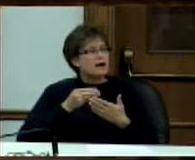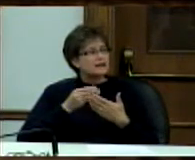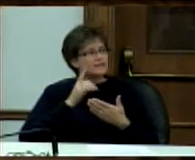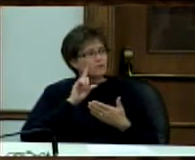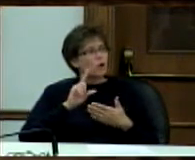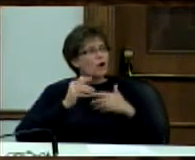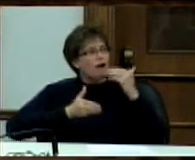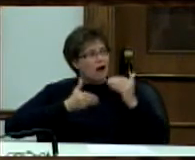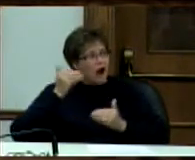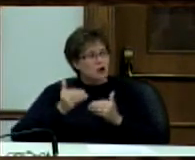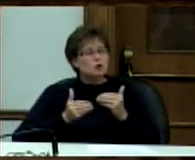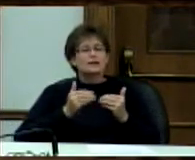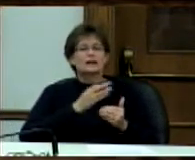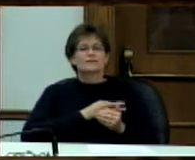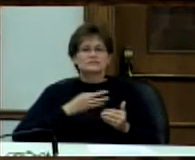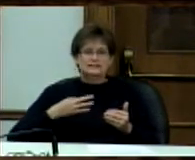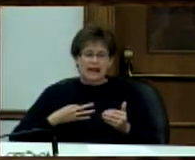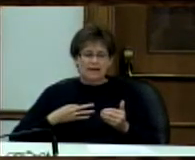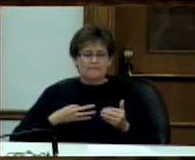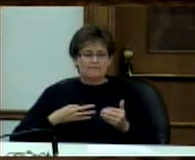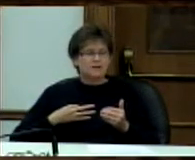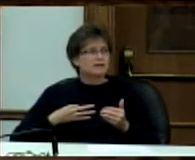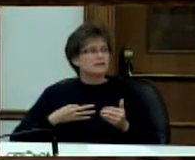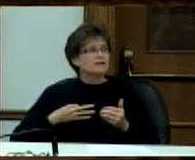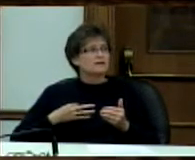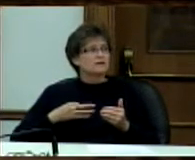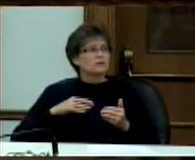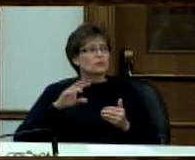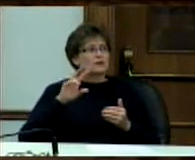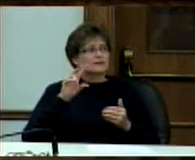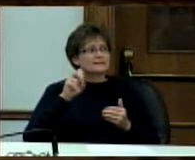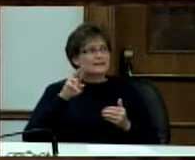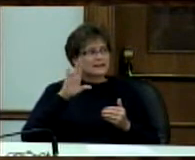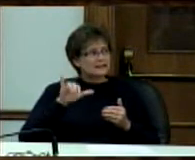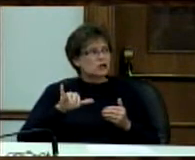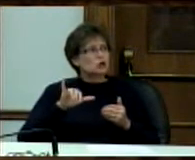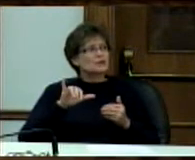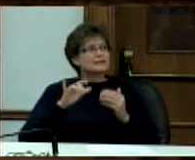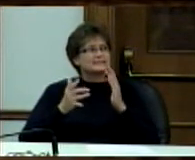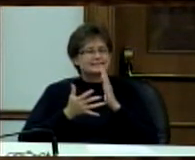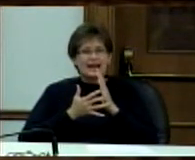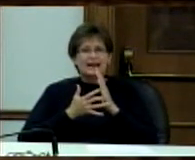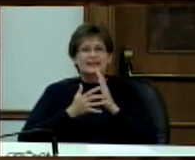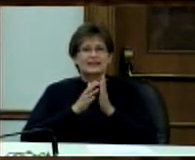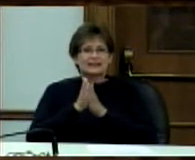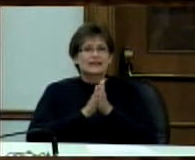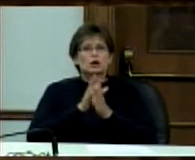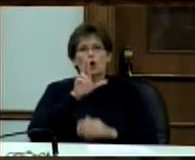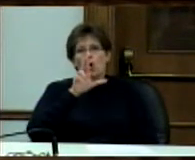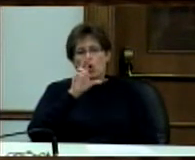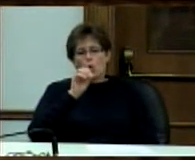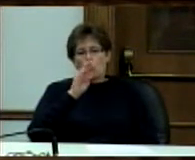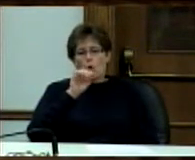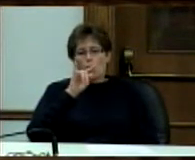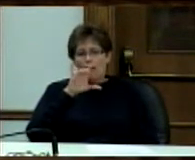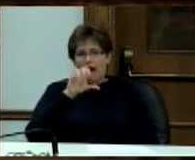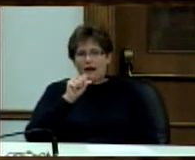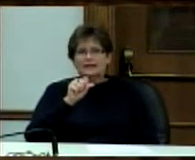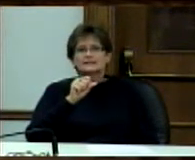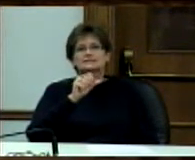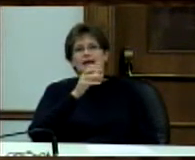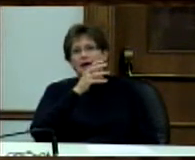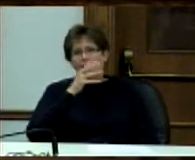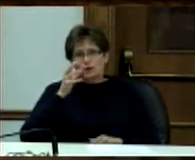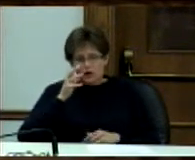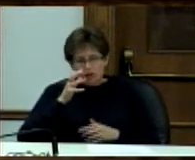money in here for the hiring of staff in the field of secondary career tech initiatives. So things such as robotics,